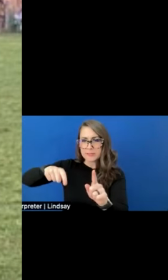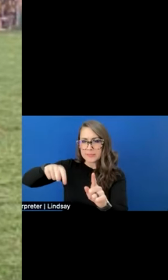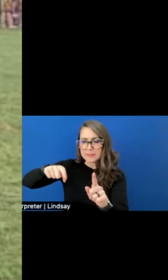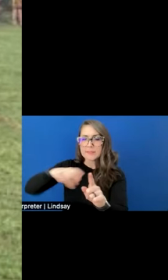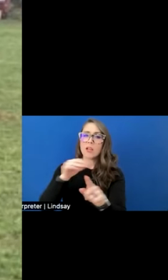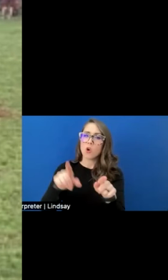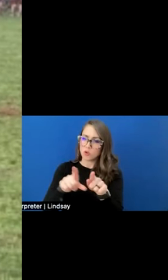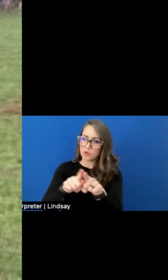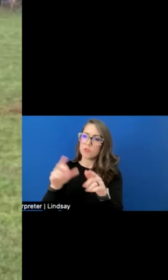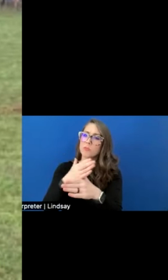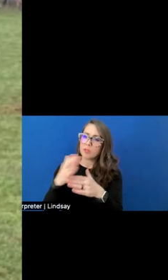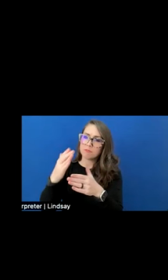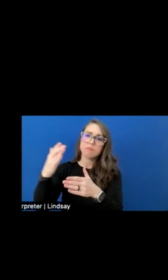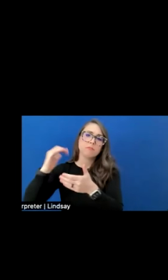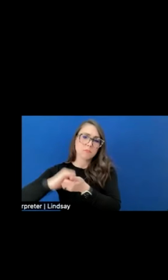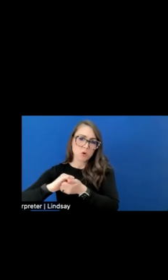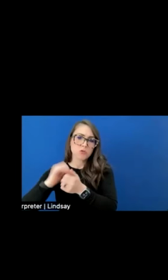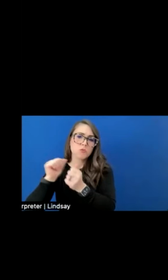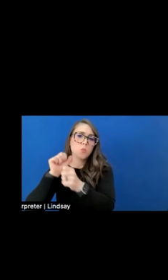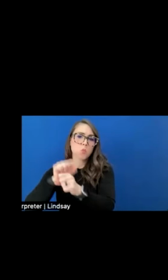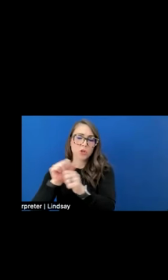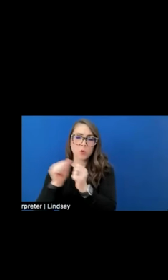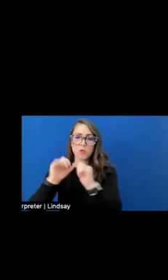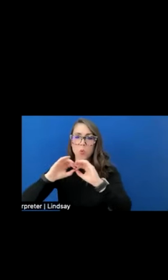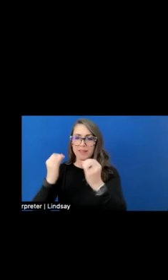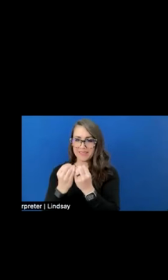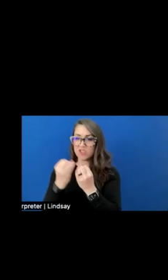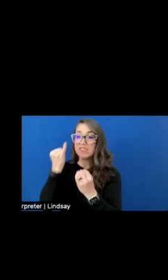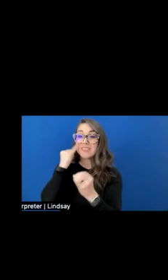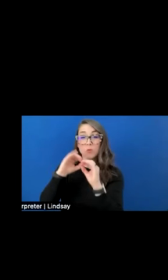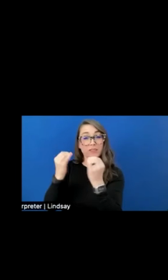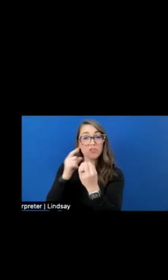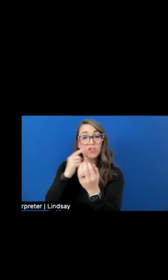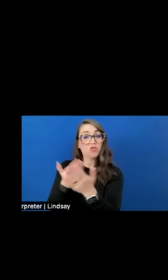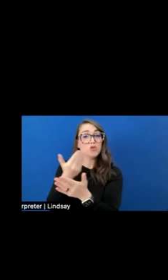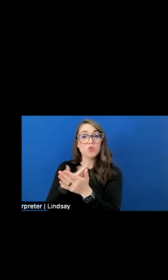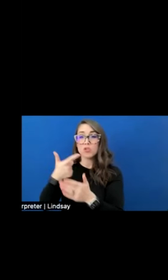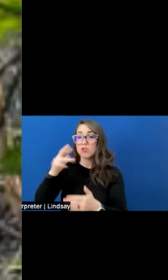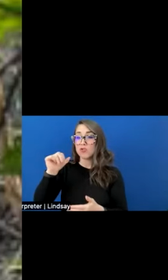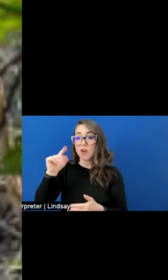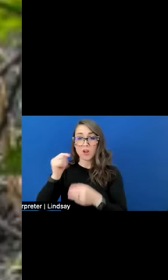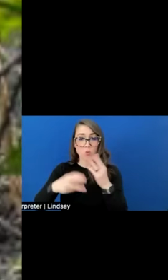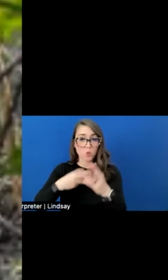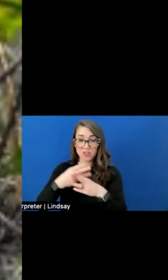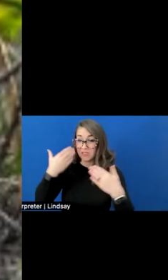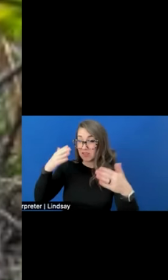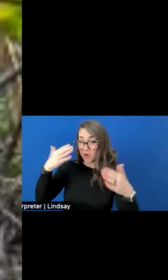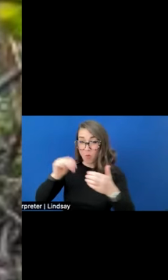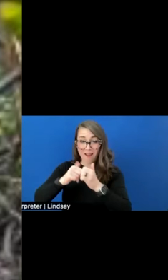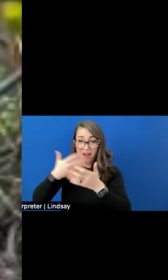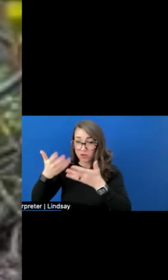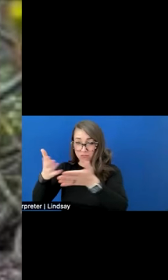organizations that are new to the grant world, and we have assisted in the development of